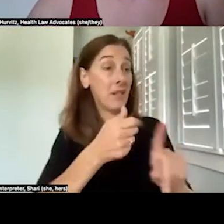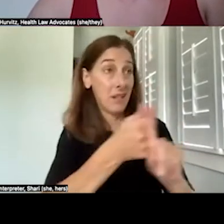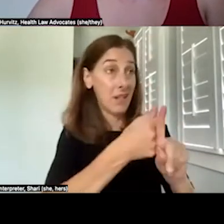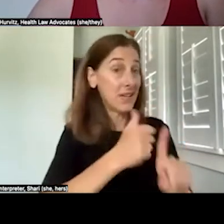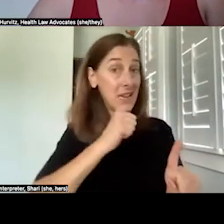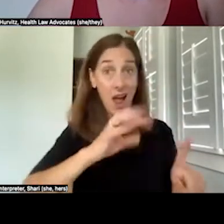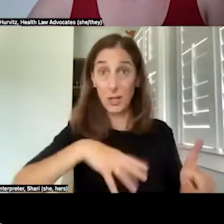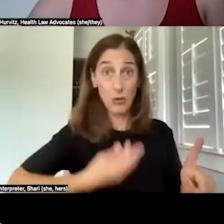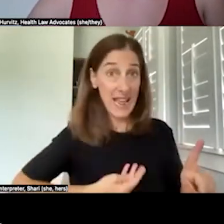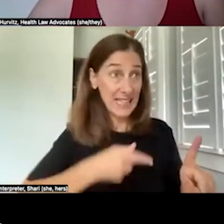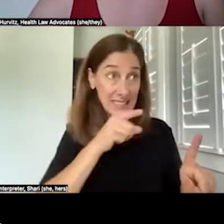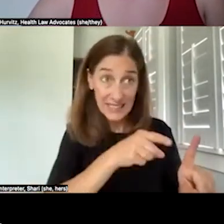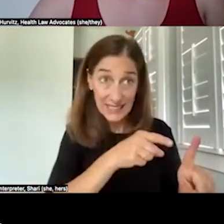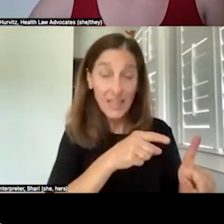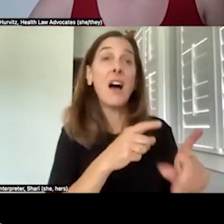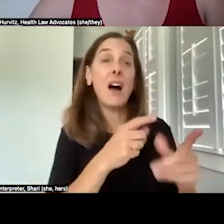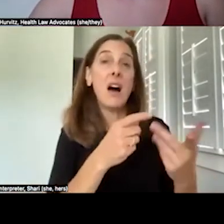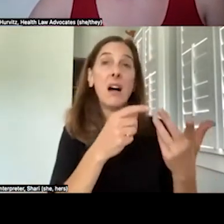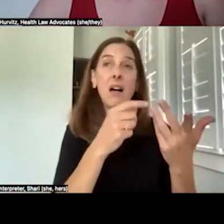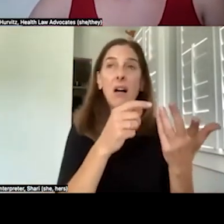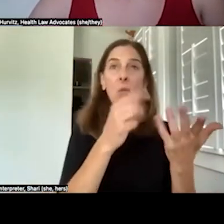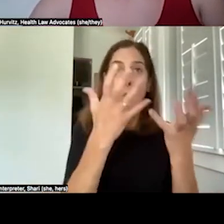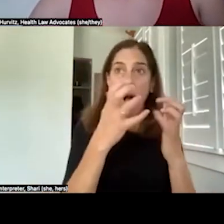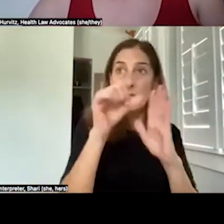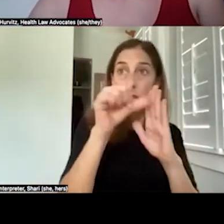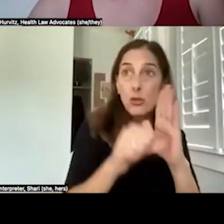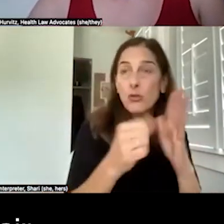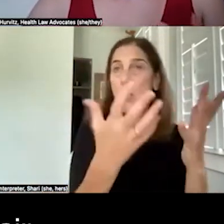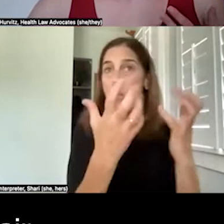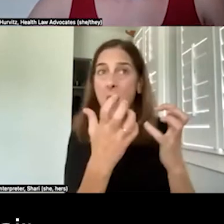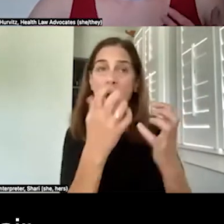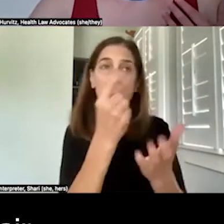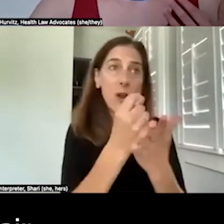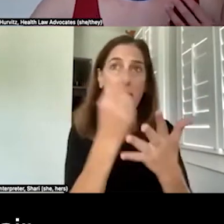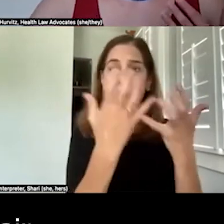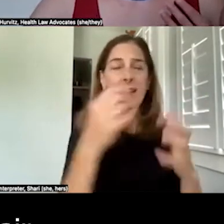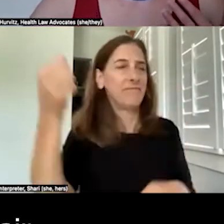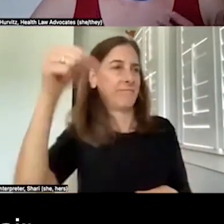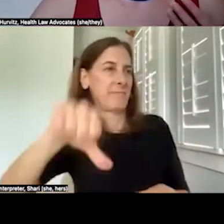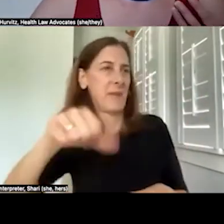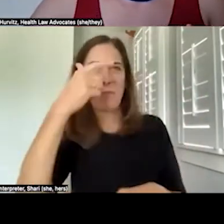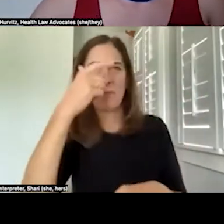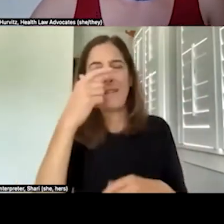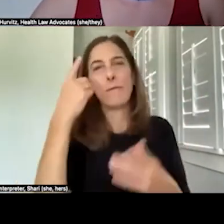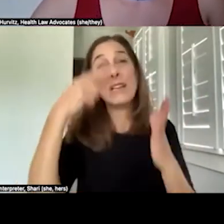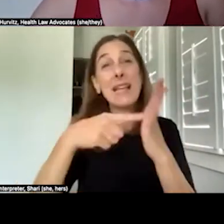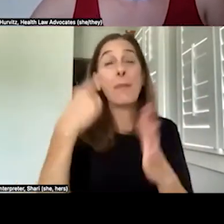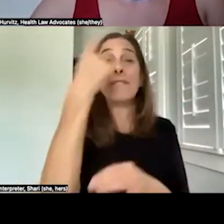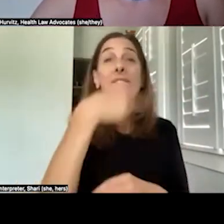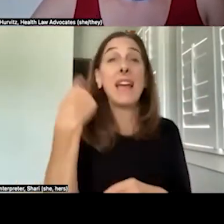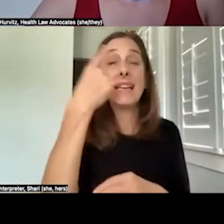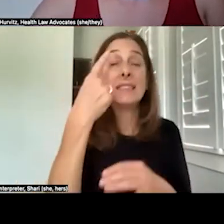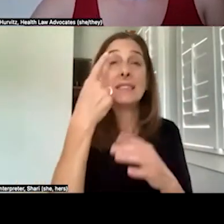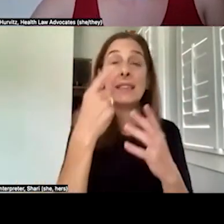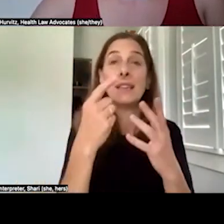gender dysphoria, which again is the touchstone for gender affirming care. So someone who is removing hair from their face, to give a